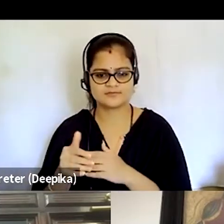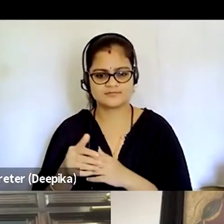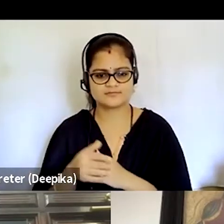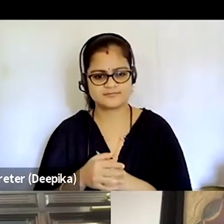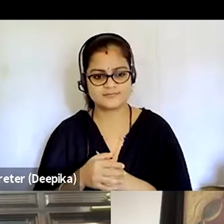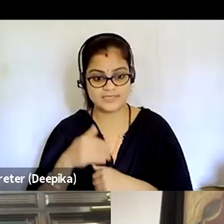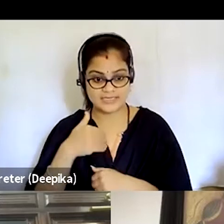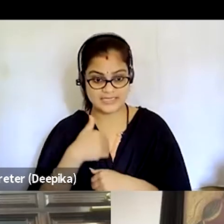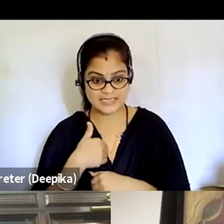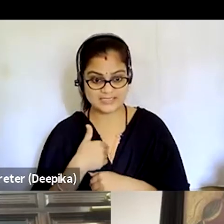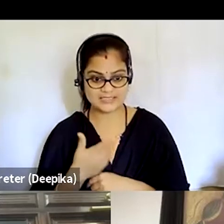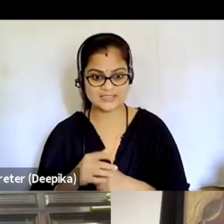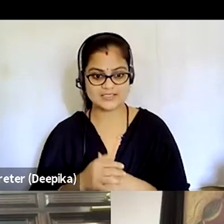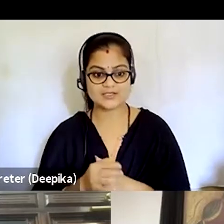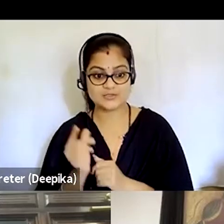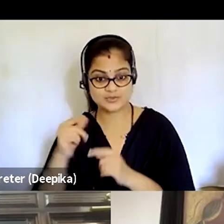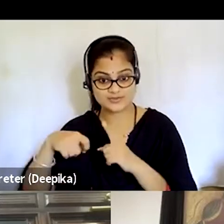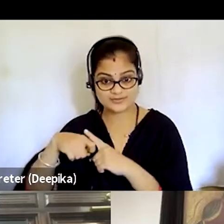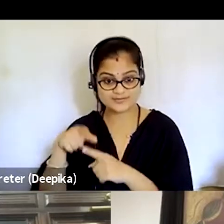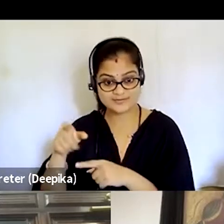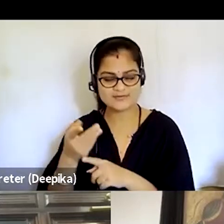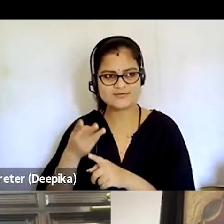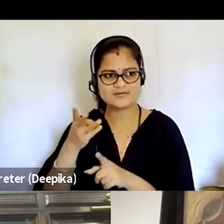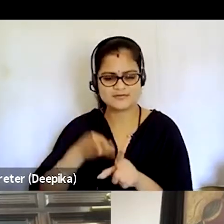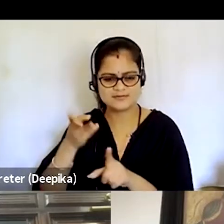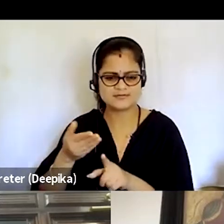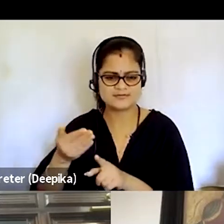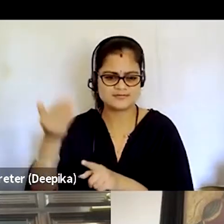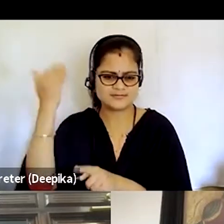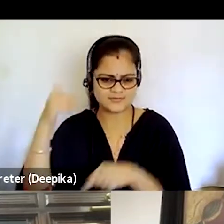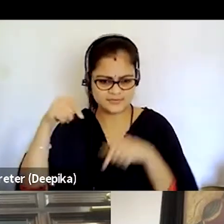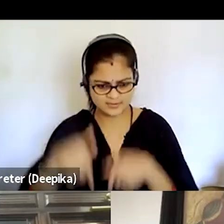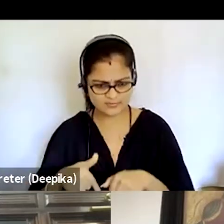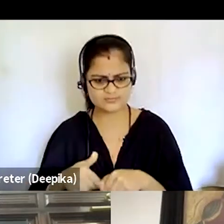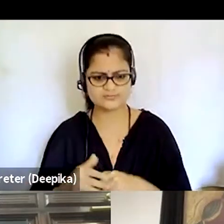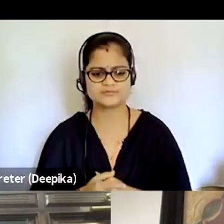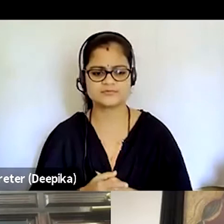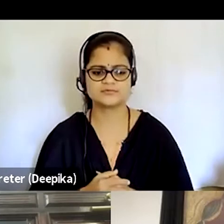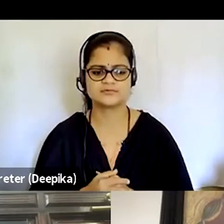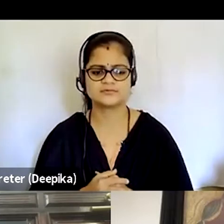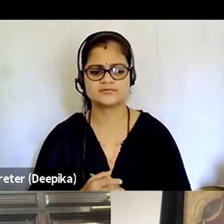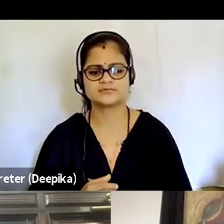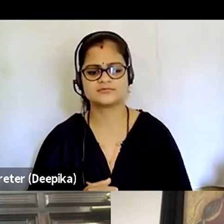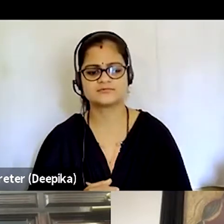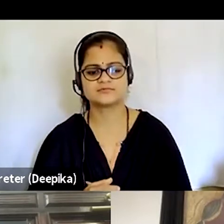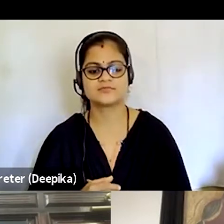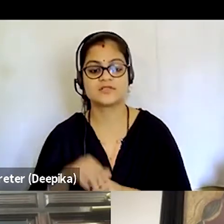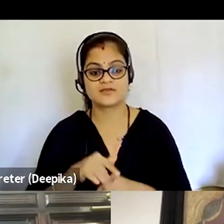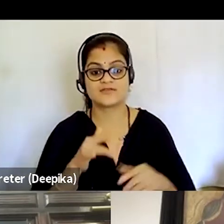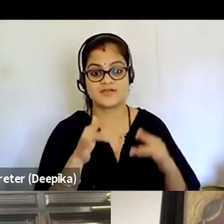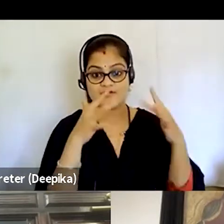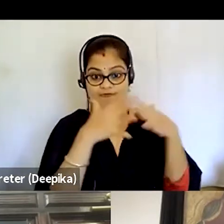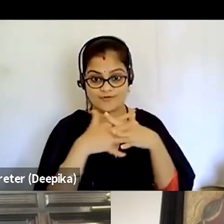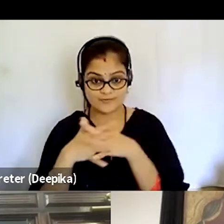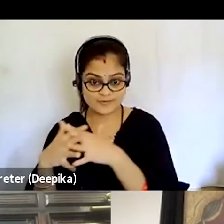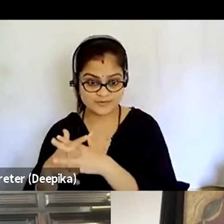when Iron Maiden came, we did them 3 years in a row. And even now, if you go onto the website, if you see